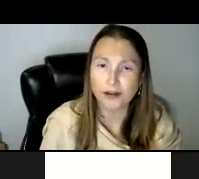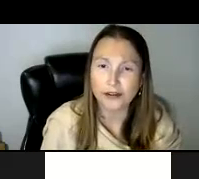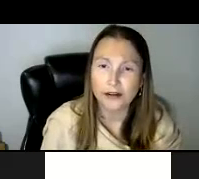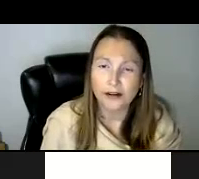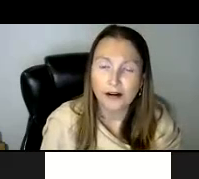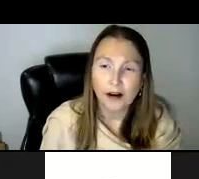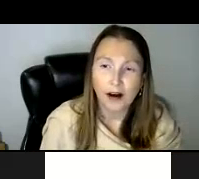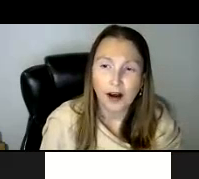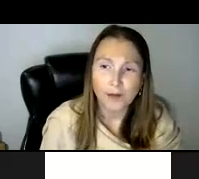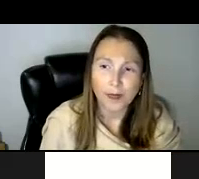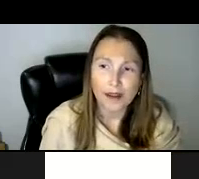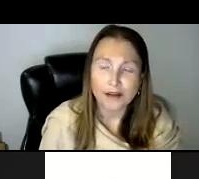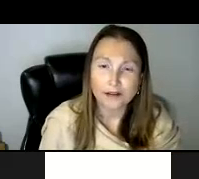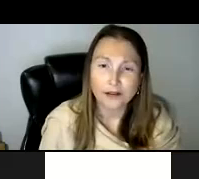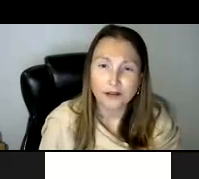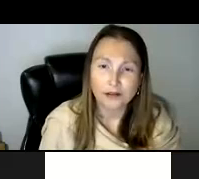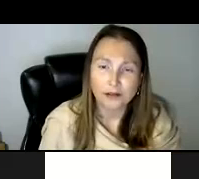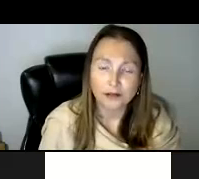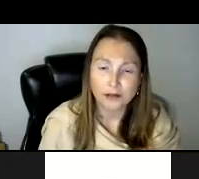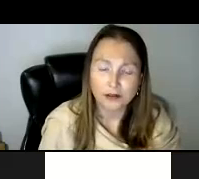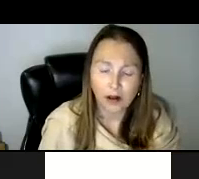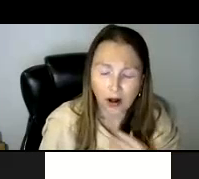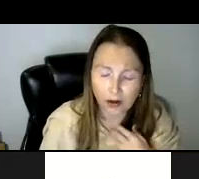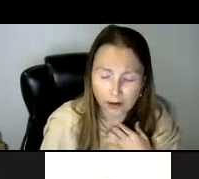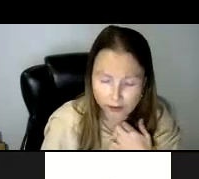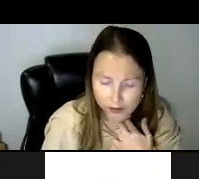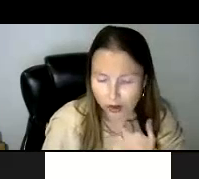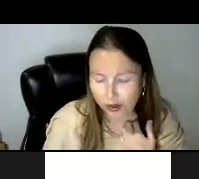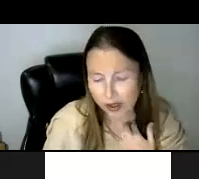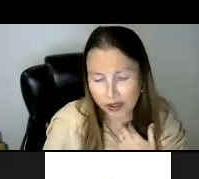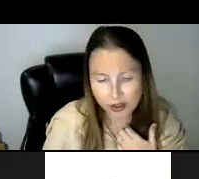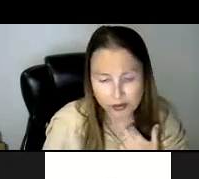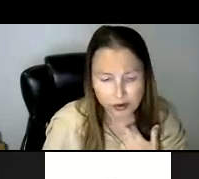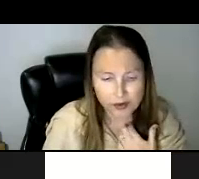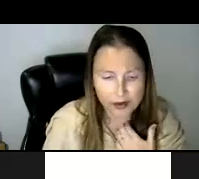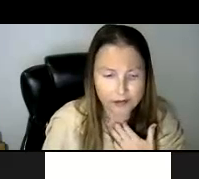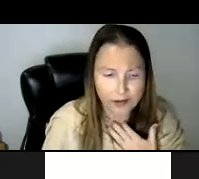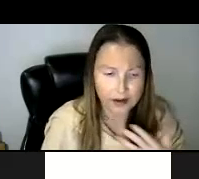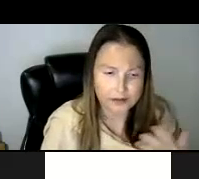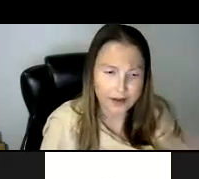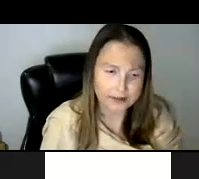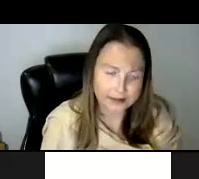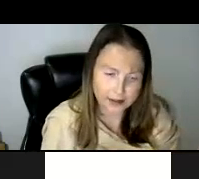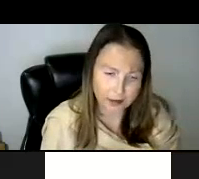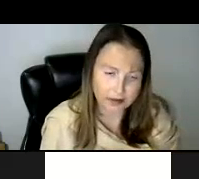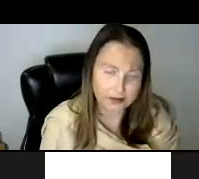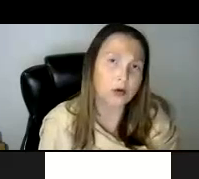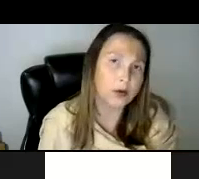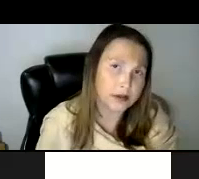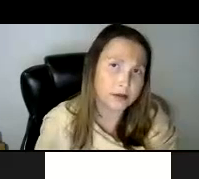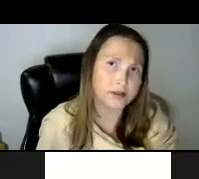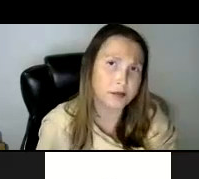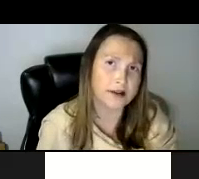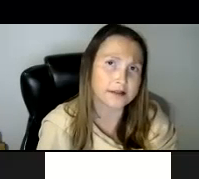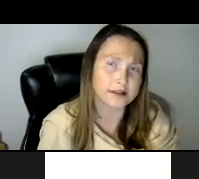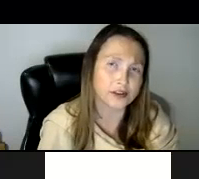built on. And I've also heard concern that the vaccine has come in so quick